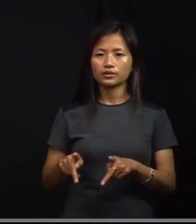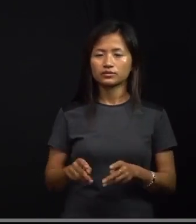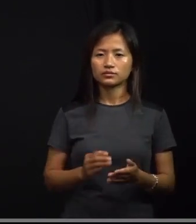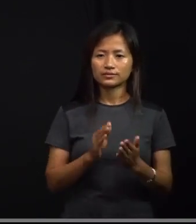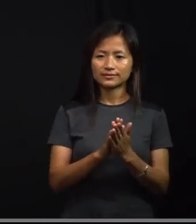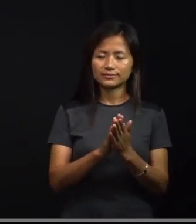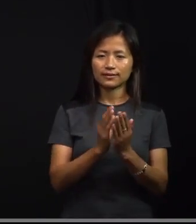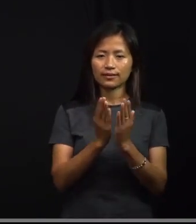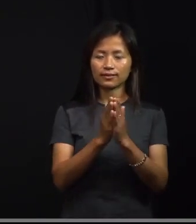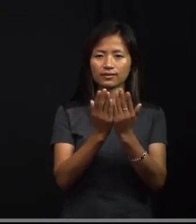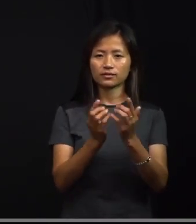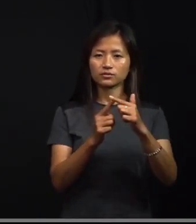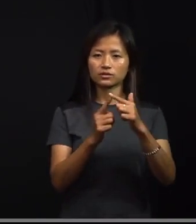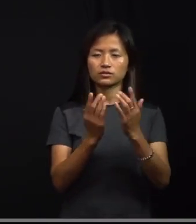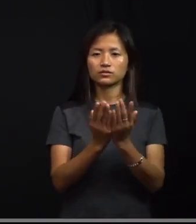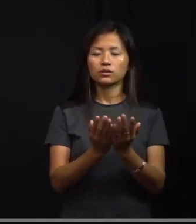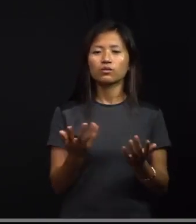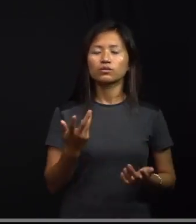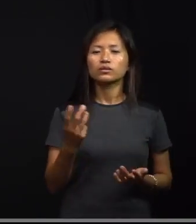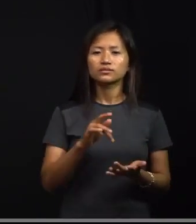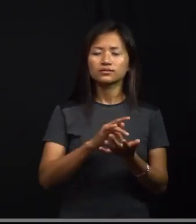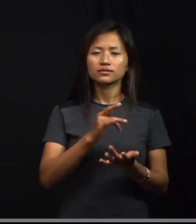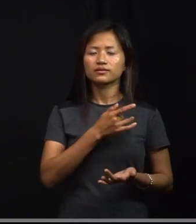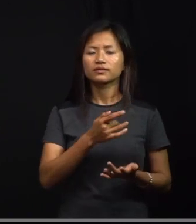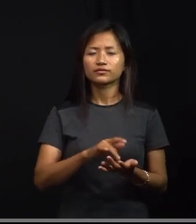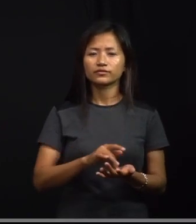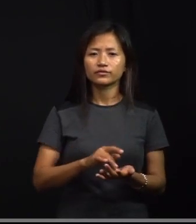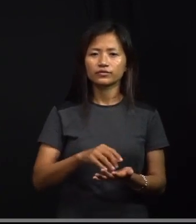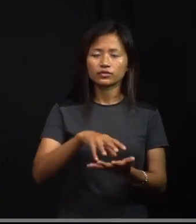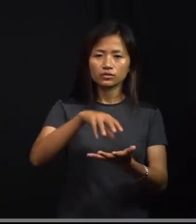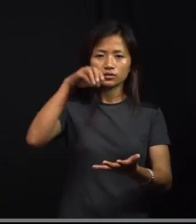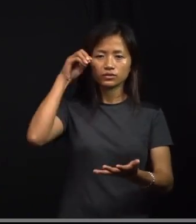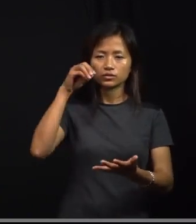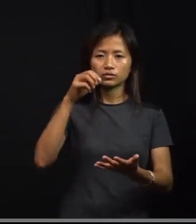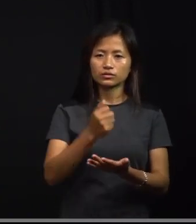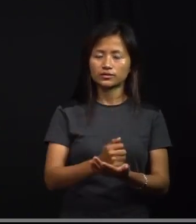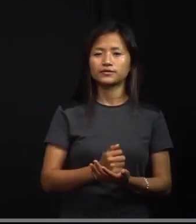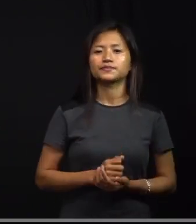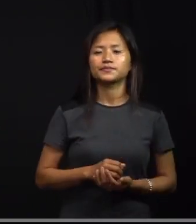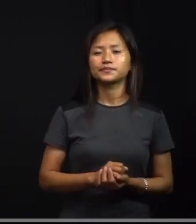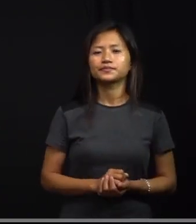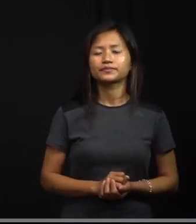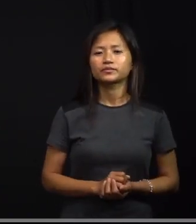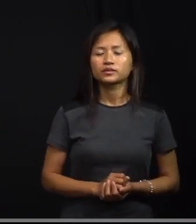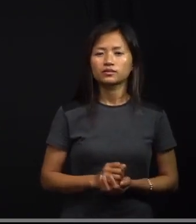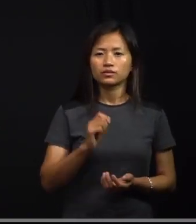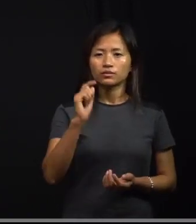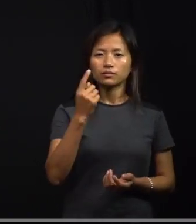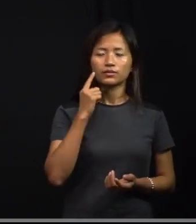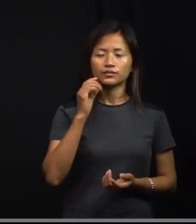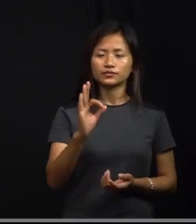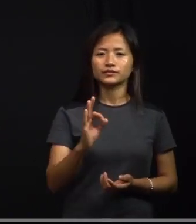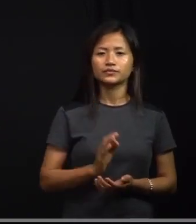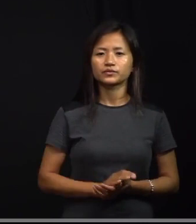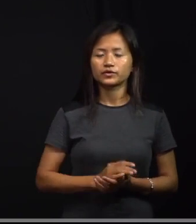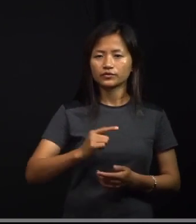for you. What kind of knowledge that you should learn, it is already pre-planned, right? So that is one very